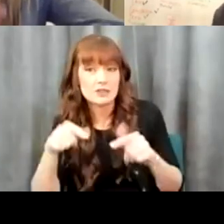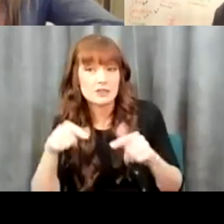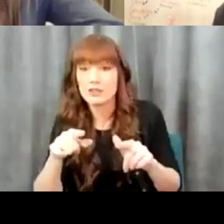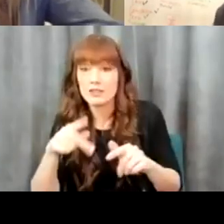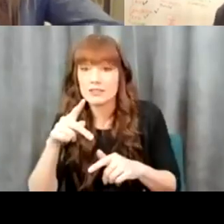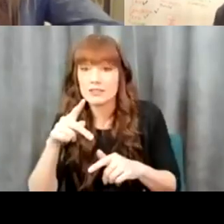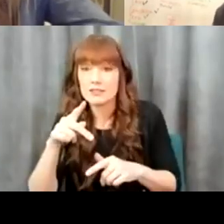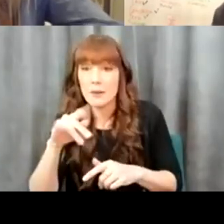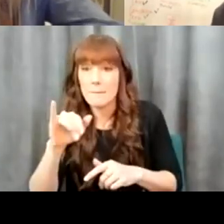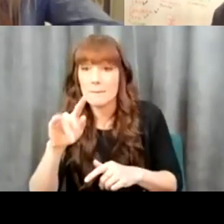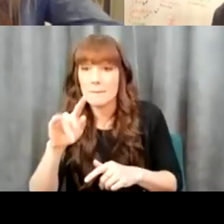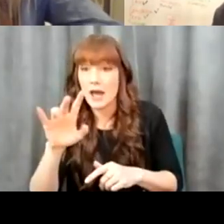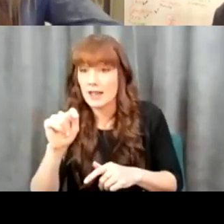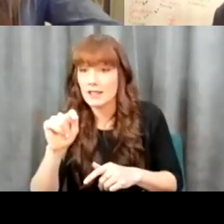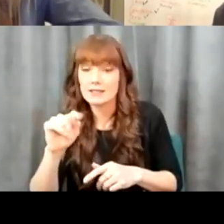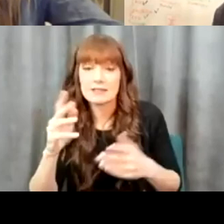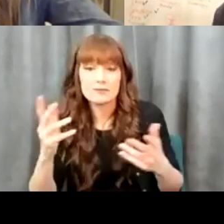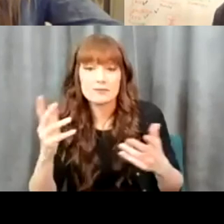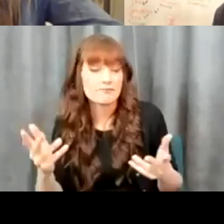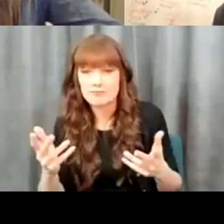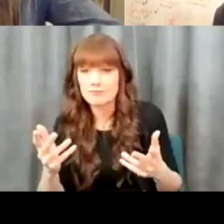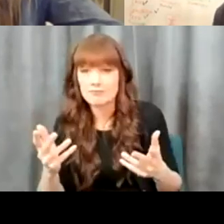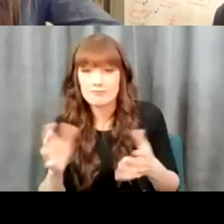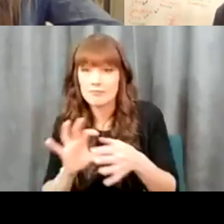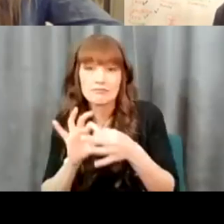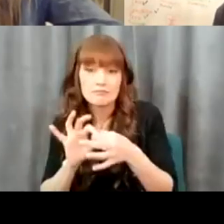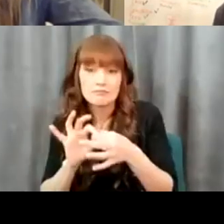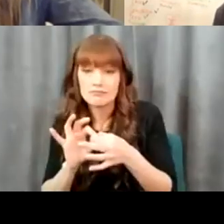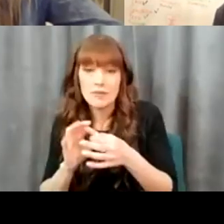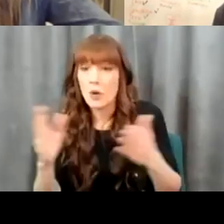in this pilot is all about, you know,